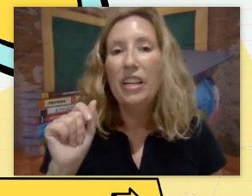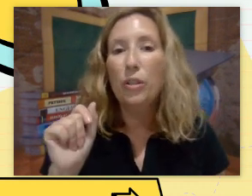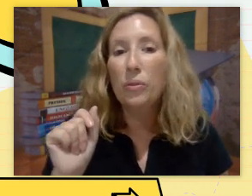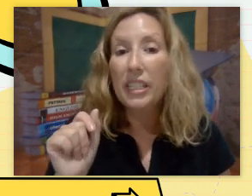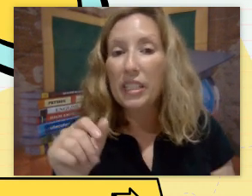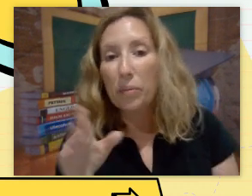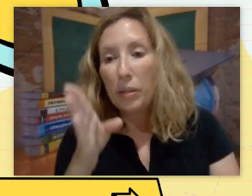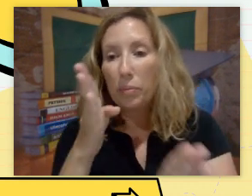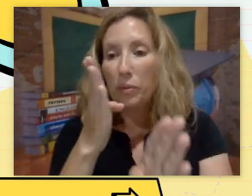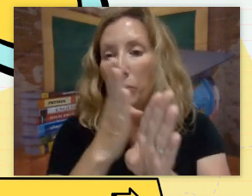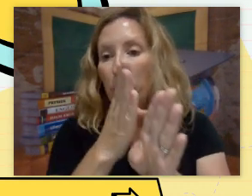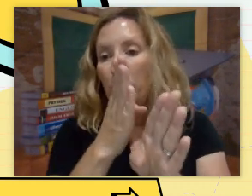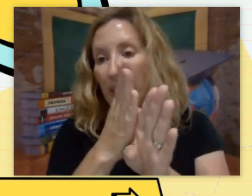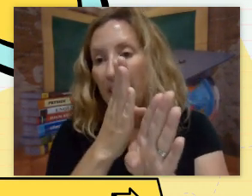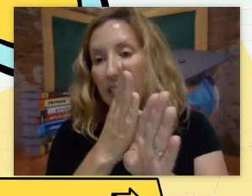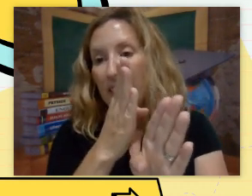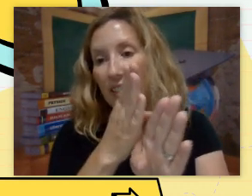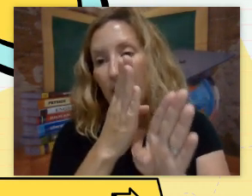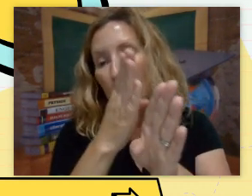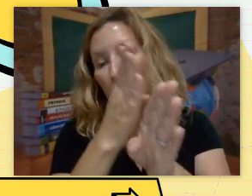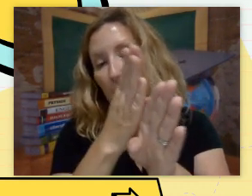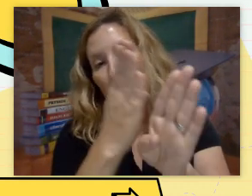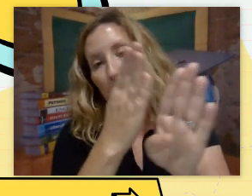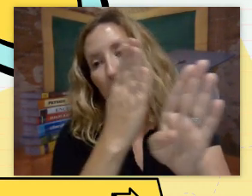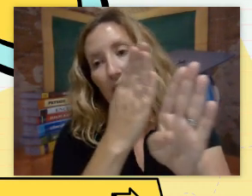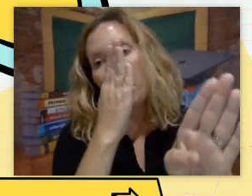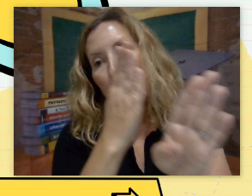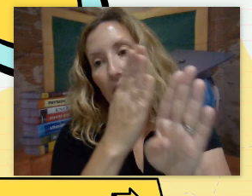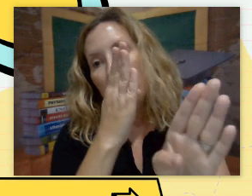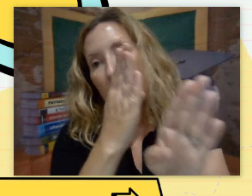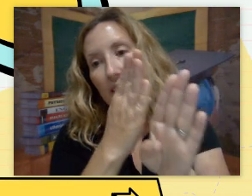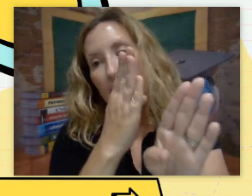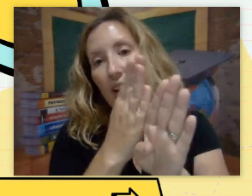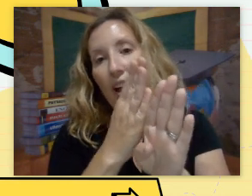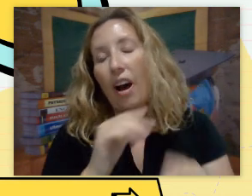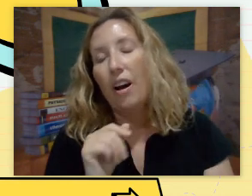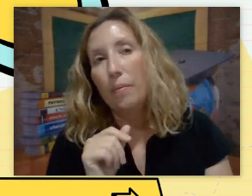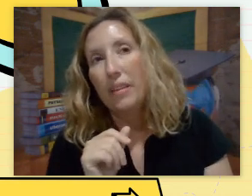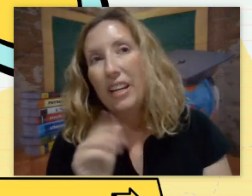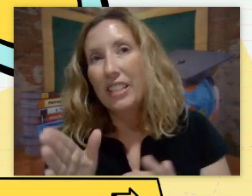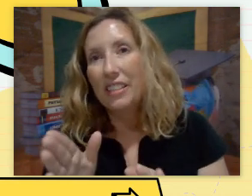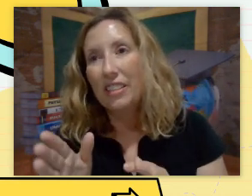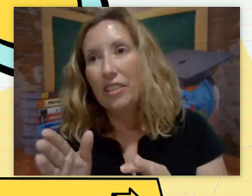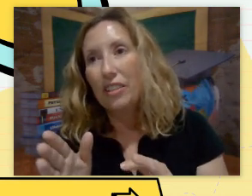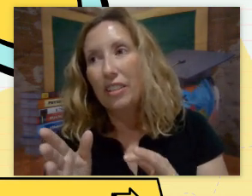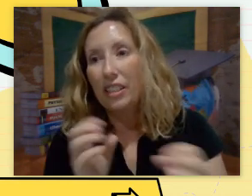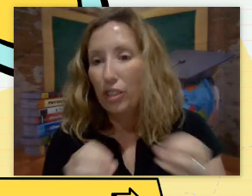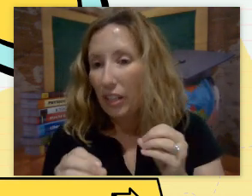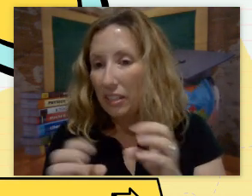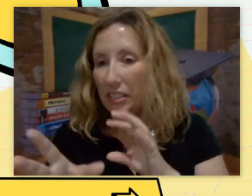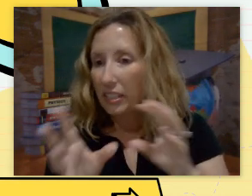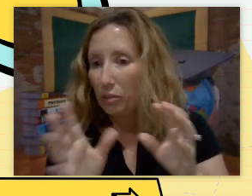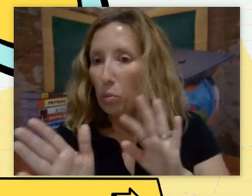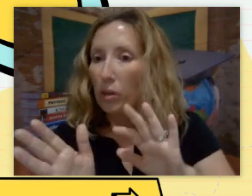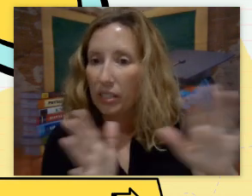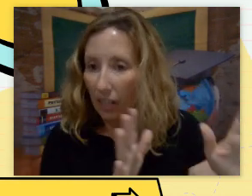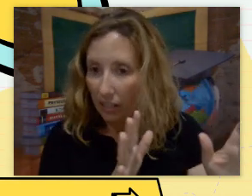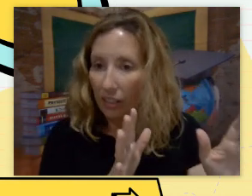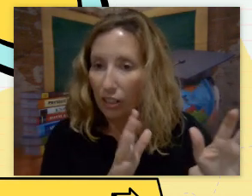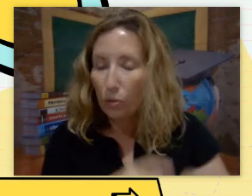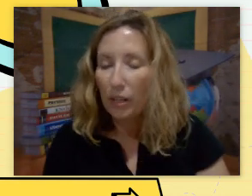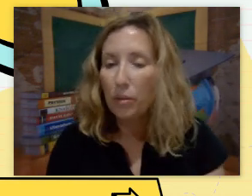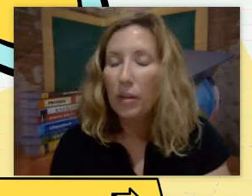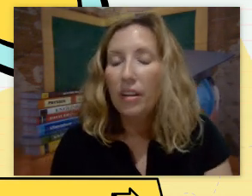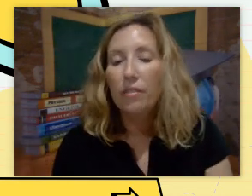So you'll see some people do B's, one on top of the other, bus. That's considered initialized and more in the